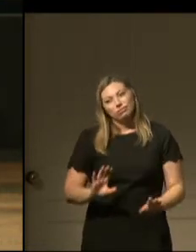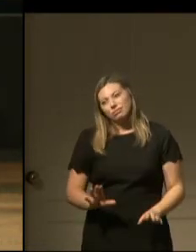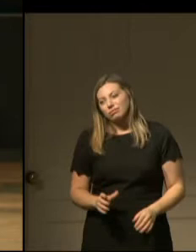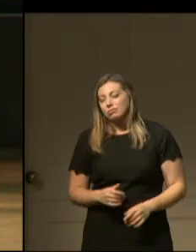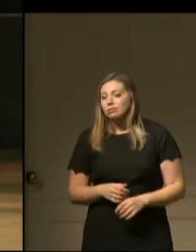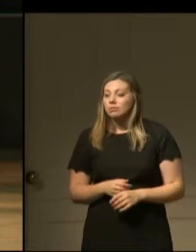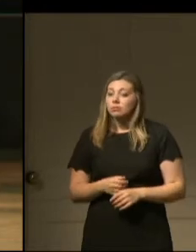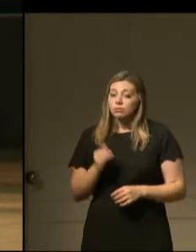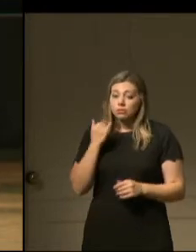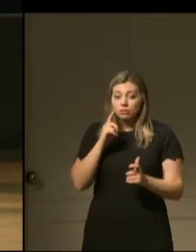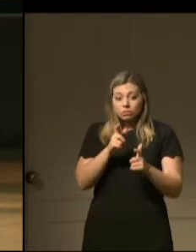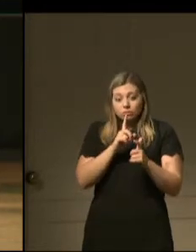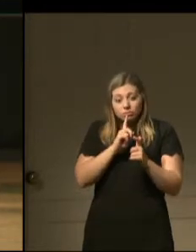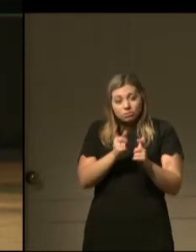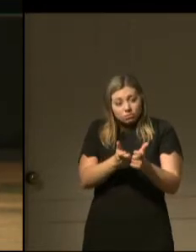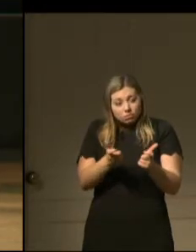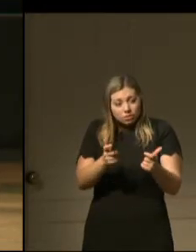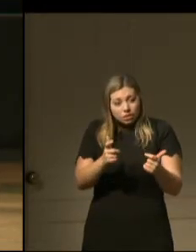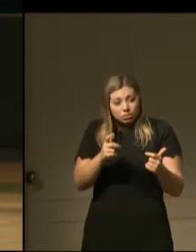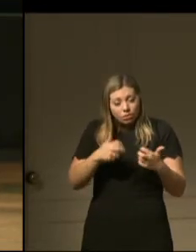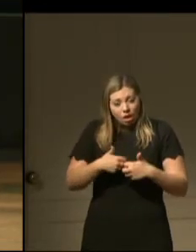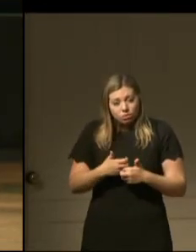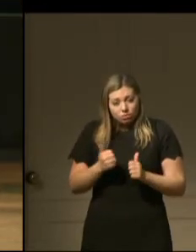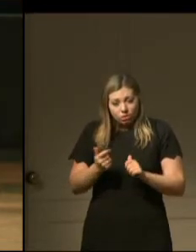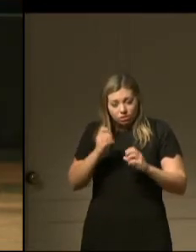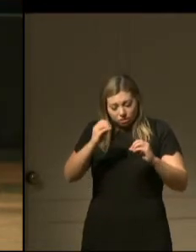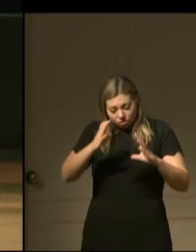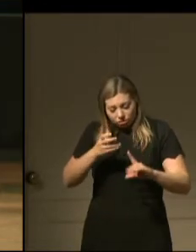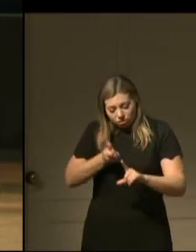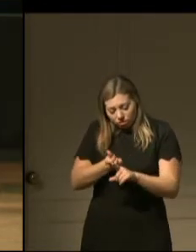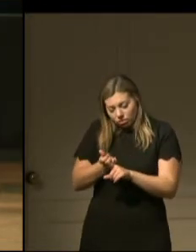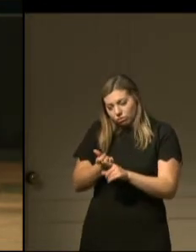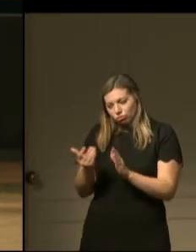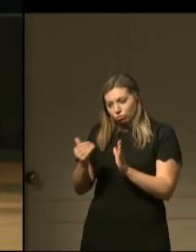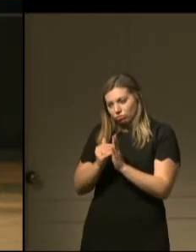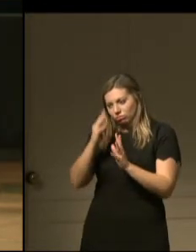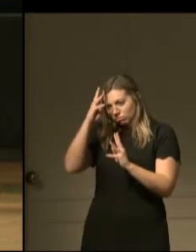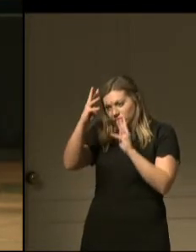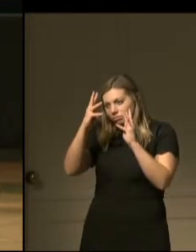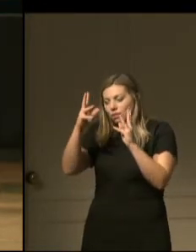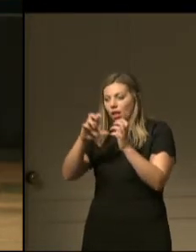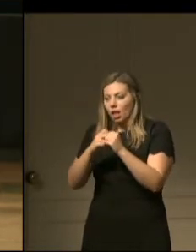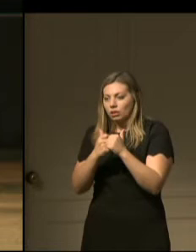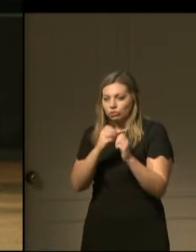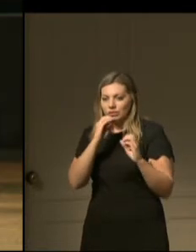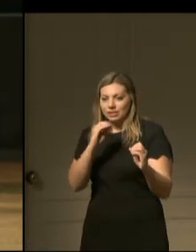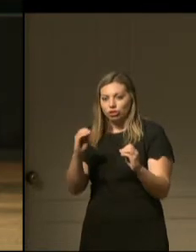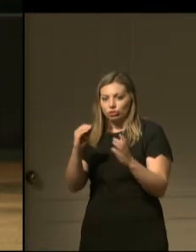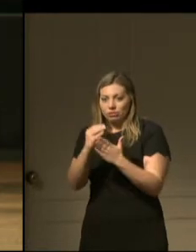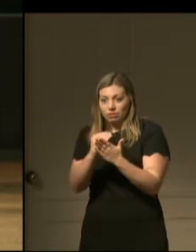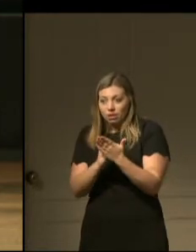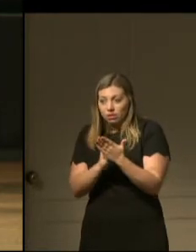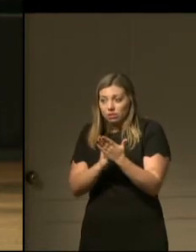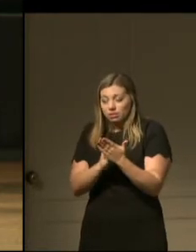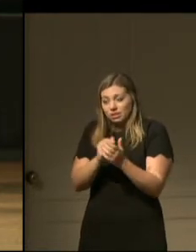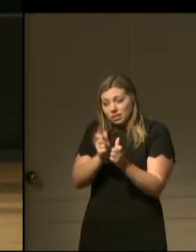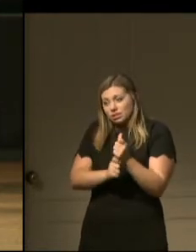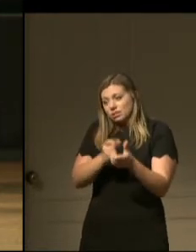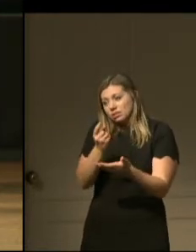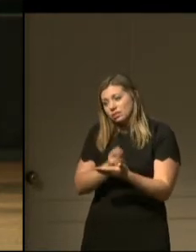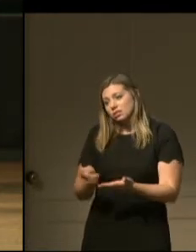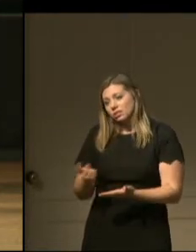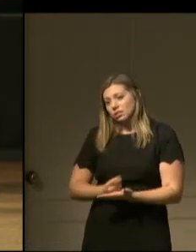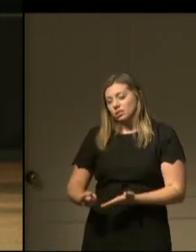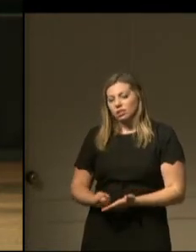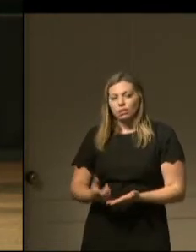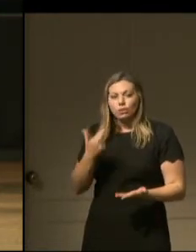you know, if we have this huge problem of like every teacher reinventing how to teach a lesson, every week,